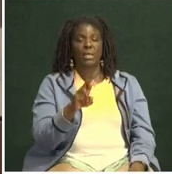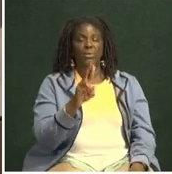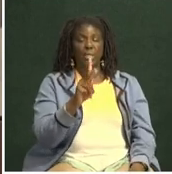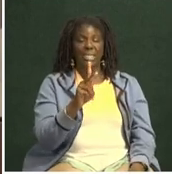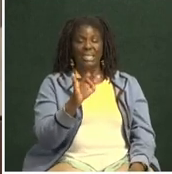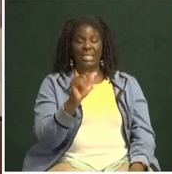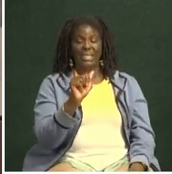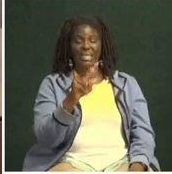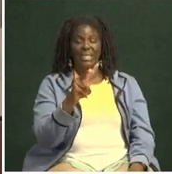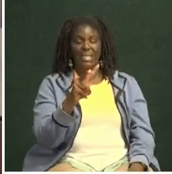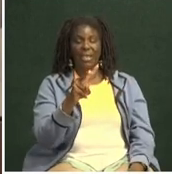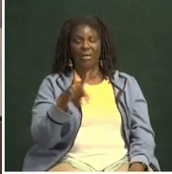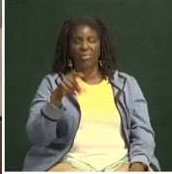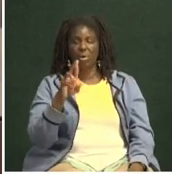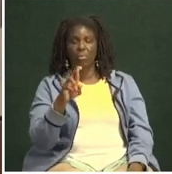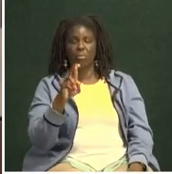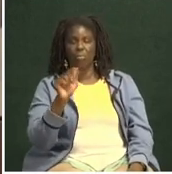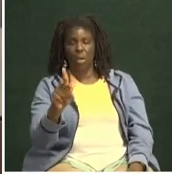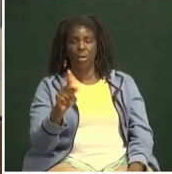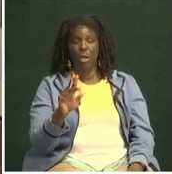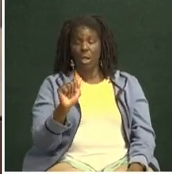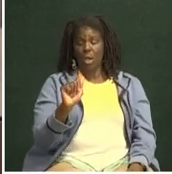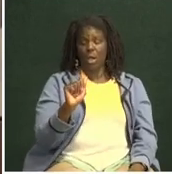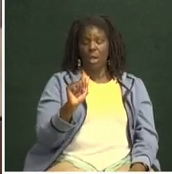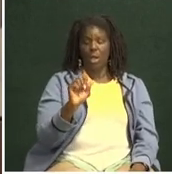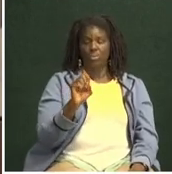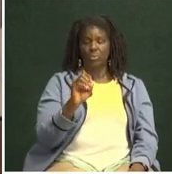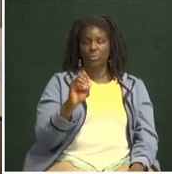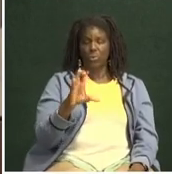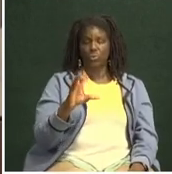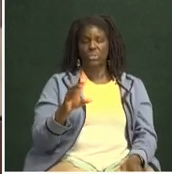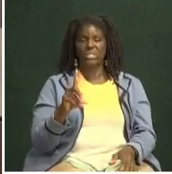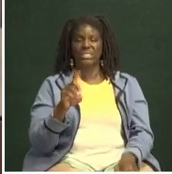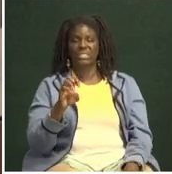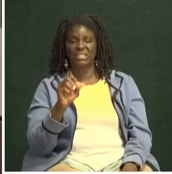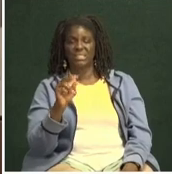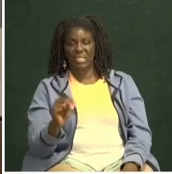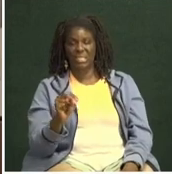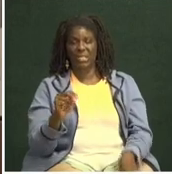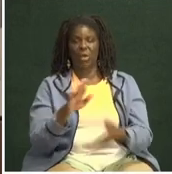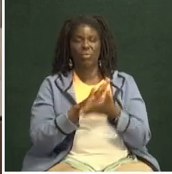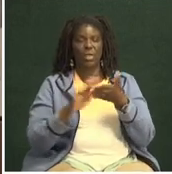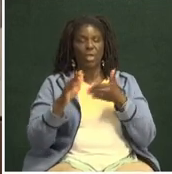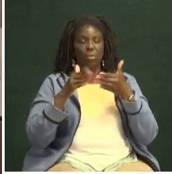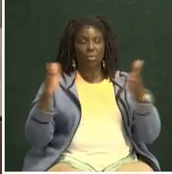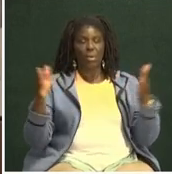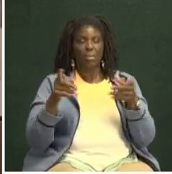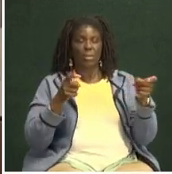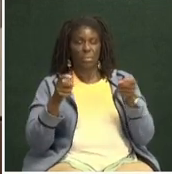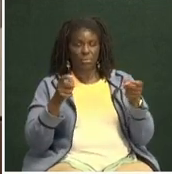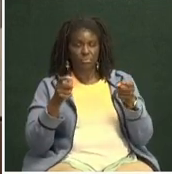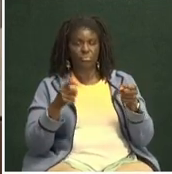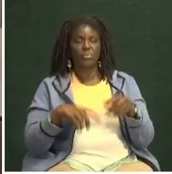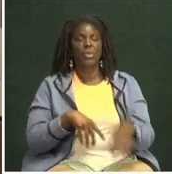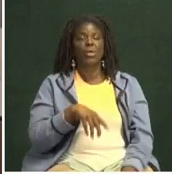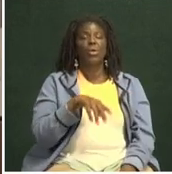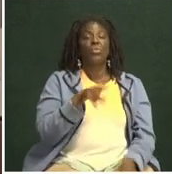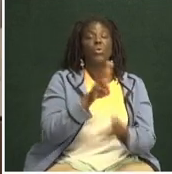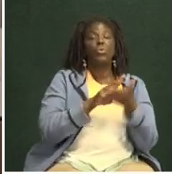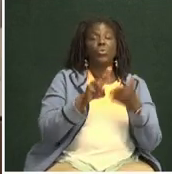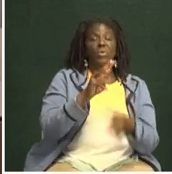Park, Associate Dean of the College of Business and Public Management. The university mace, designed with a university